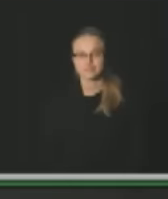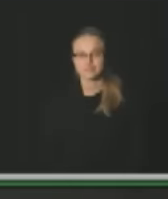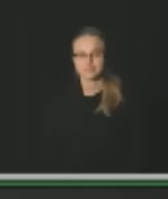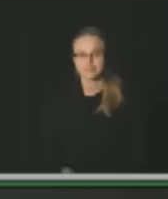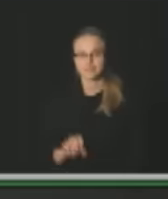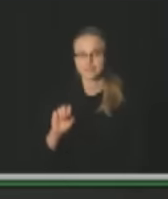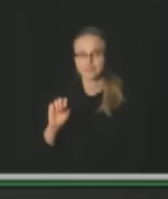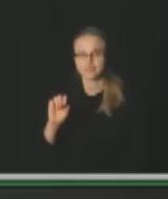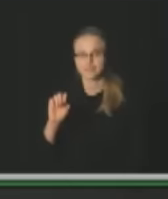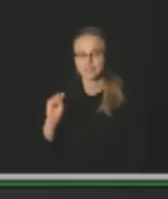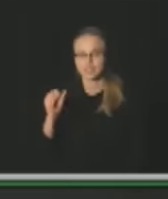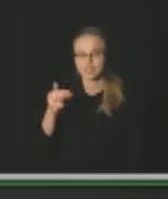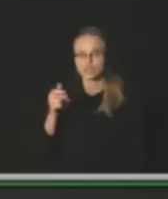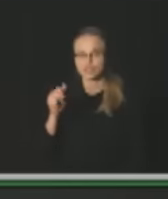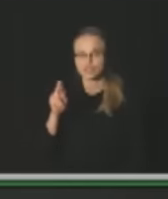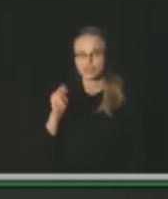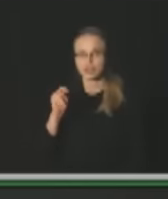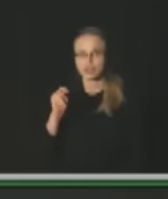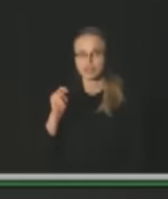Sharanjeet Singh.